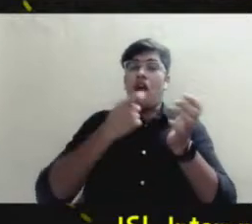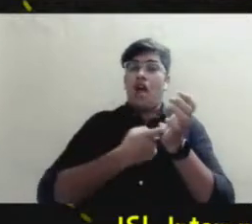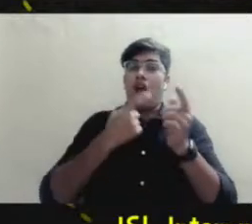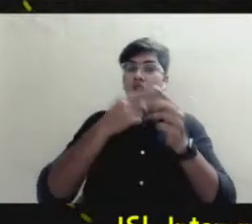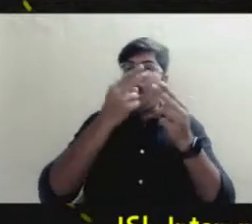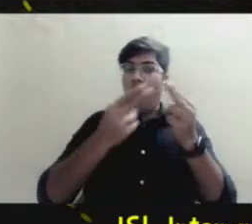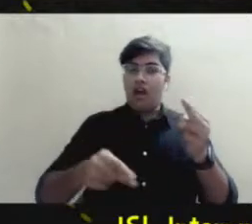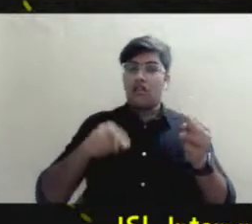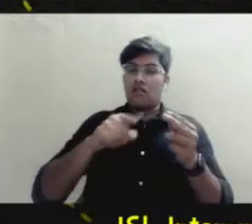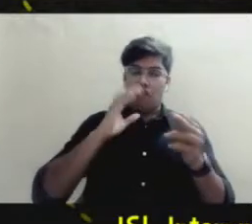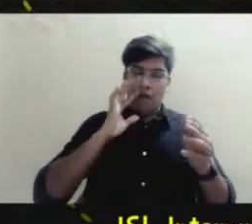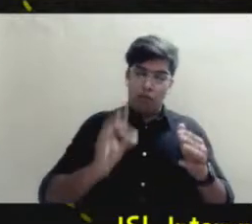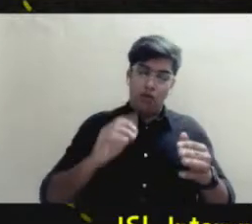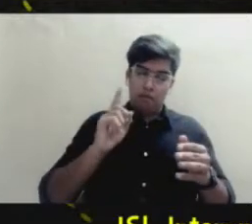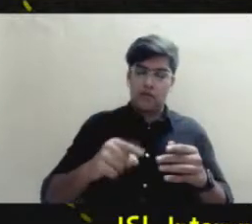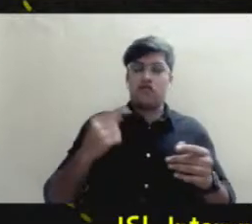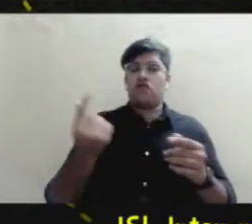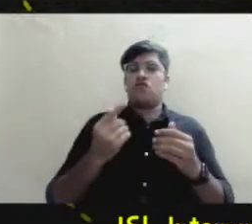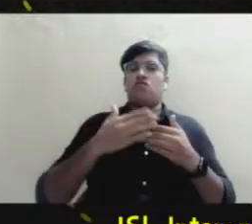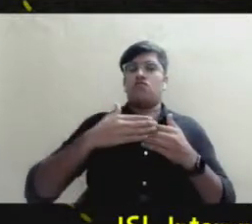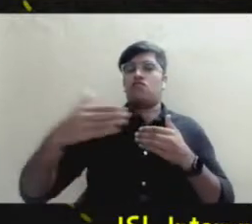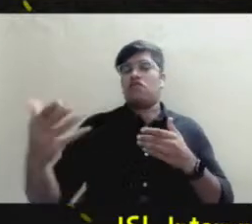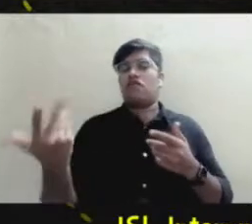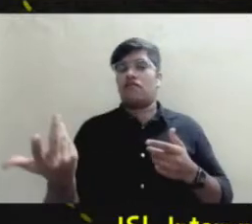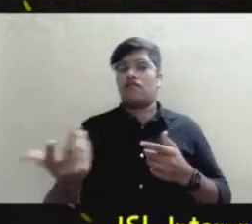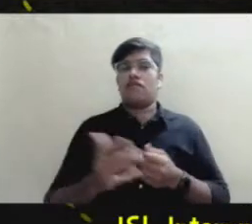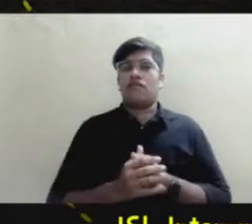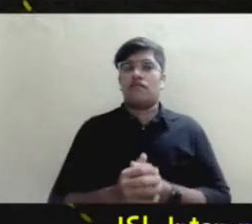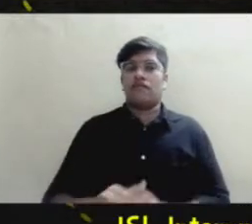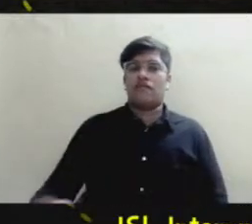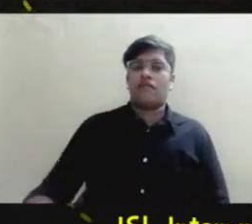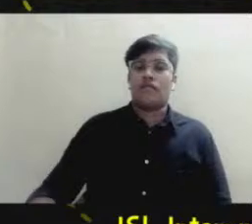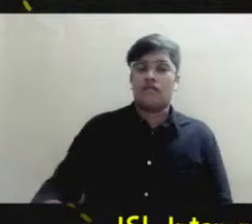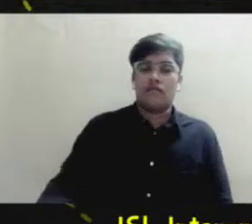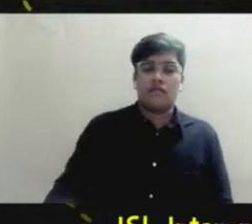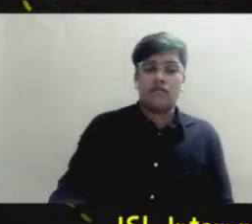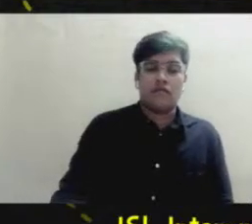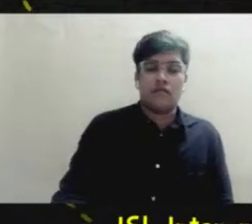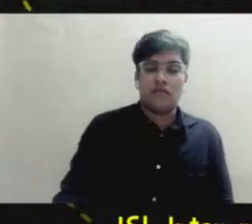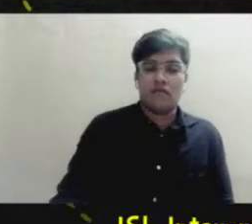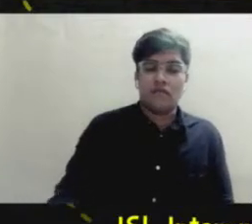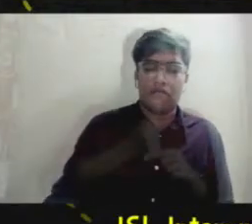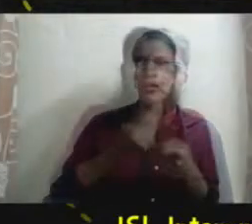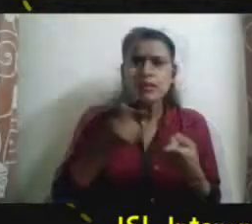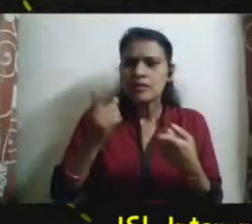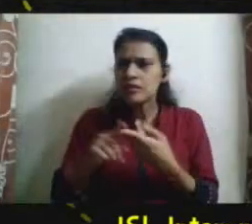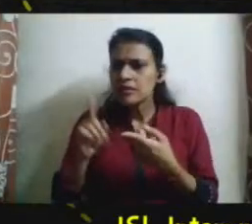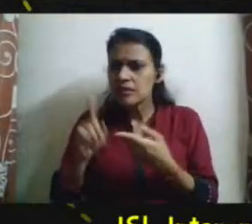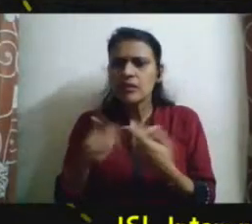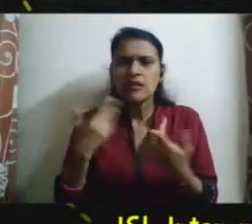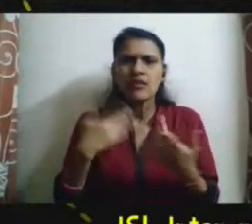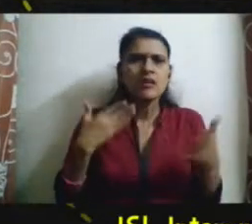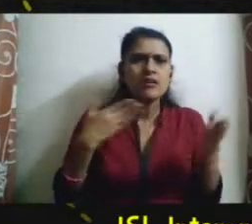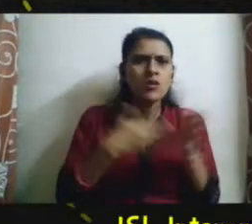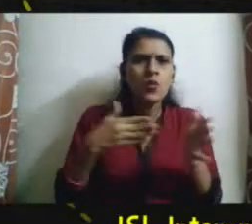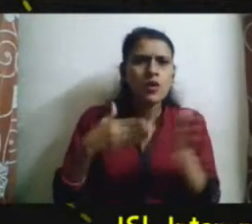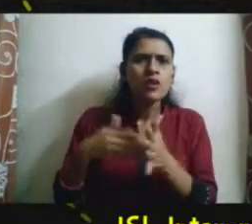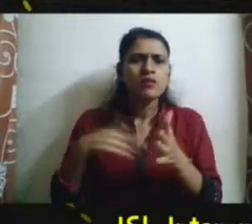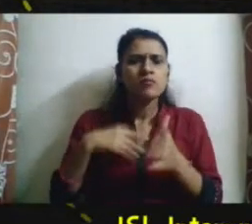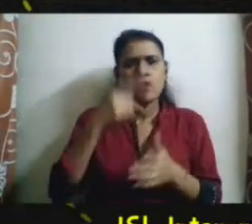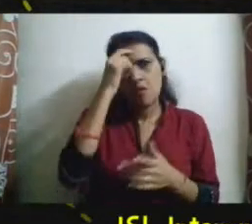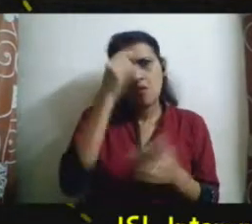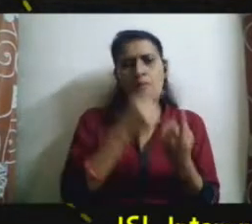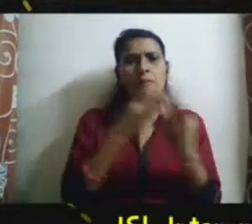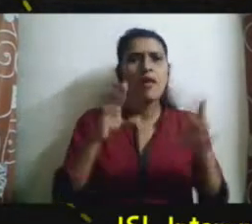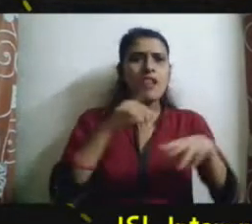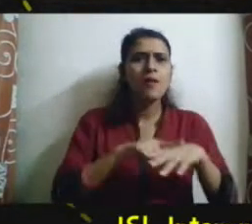restlessness and this desire, which I'm able to say to myself, even if my circumstances may constrain me in many ways. And I guess what I'm trying